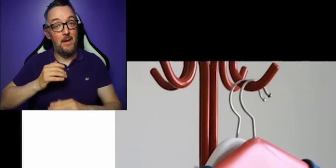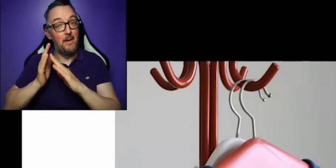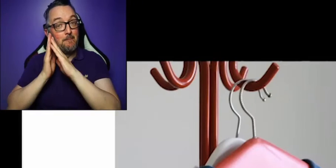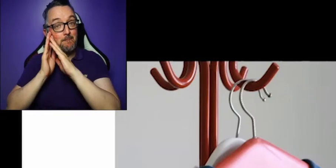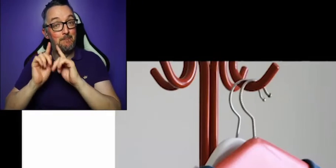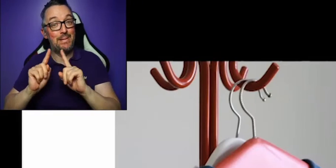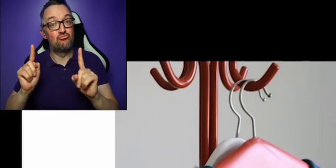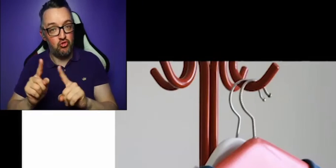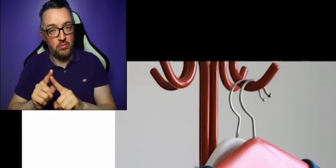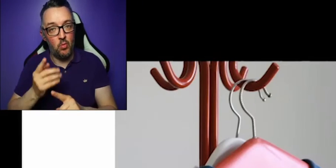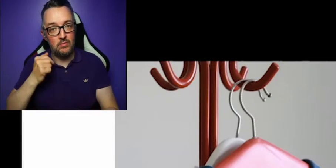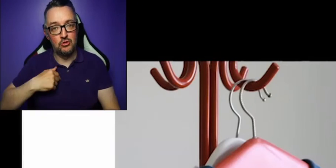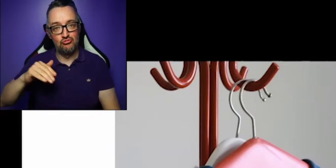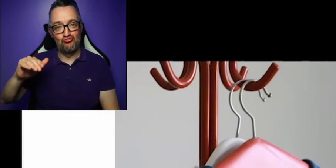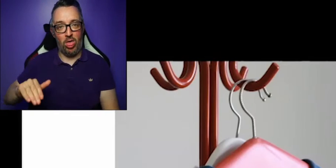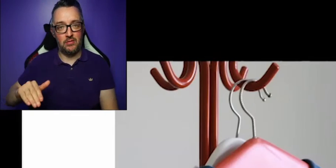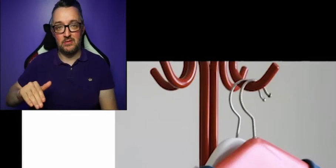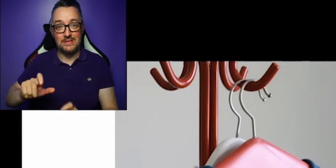bedroom. Excellent.